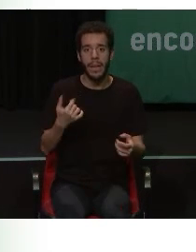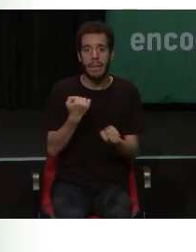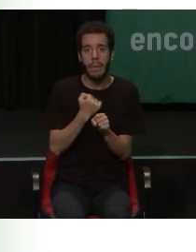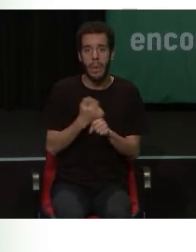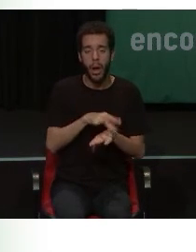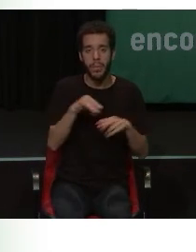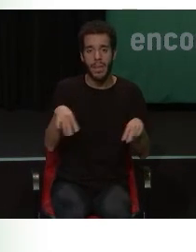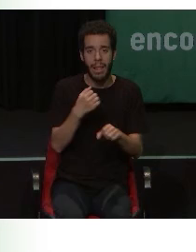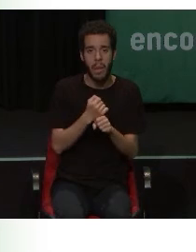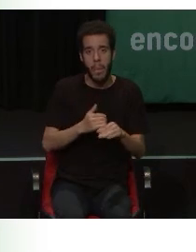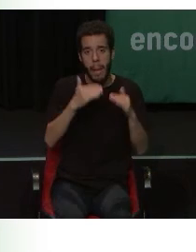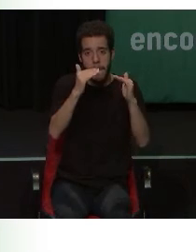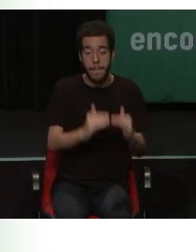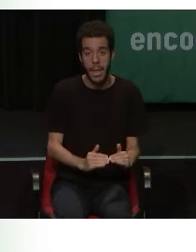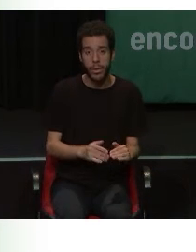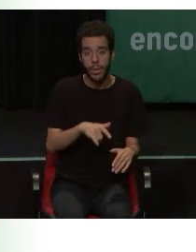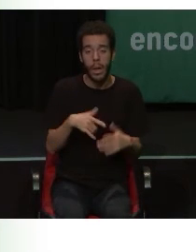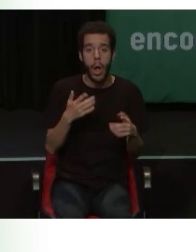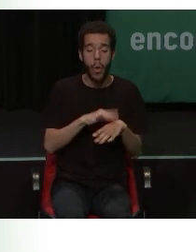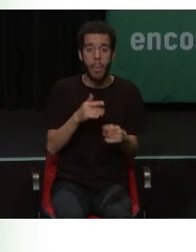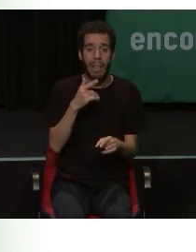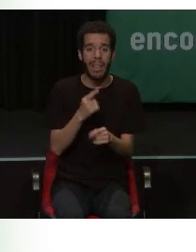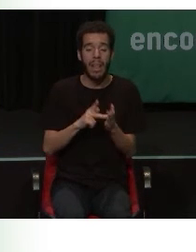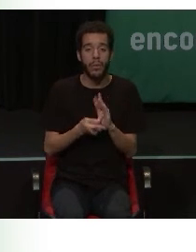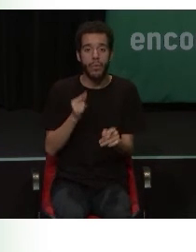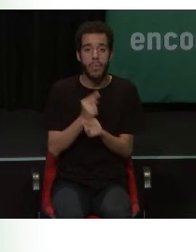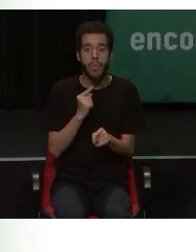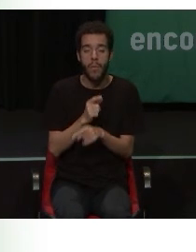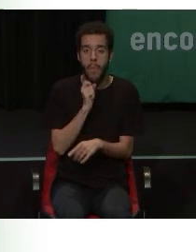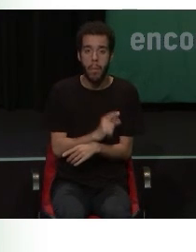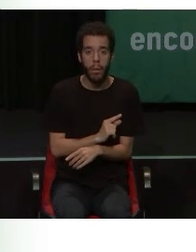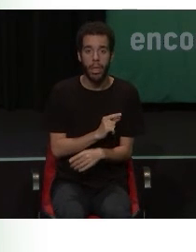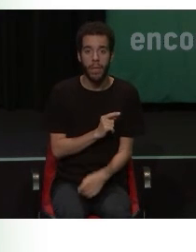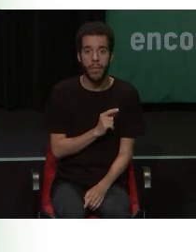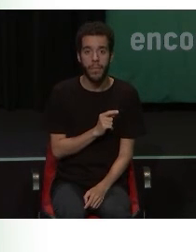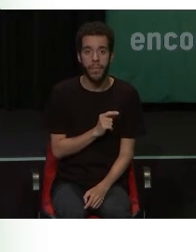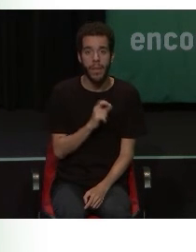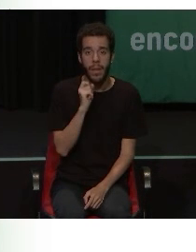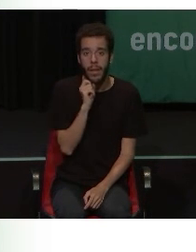the workload of hospitals, because the same technology might be used